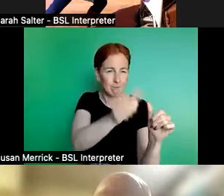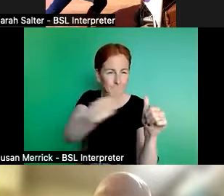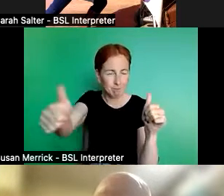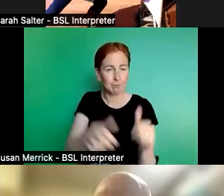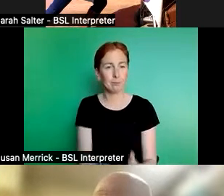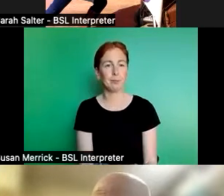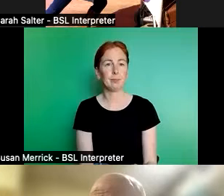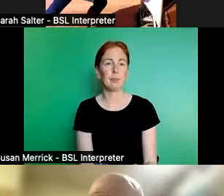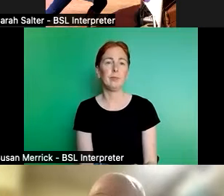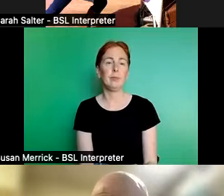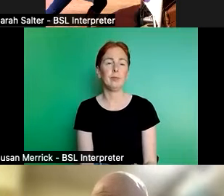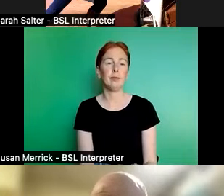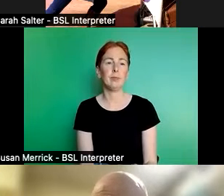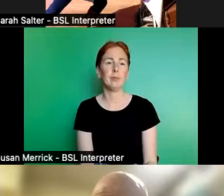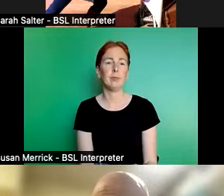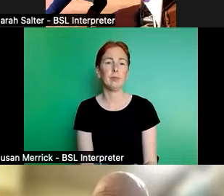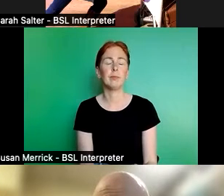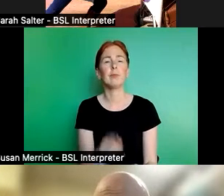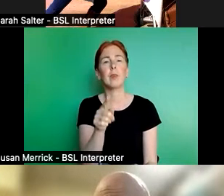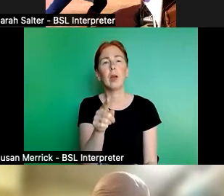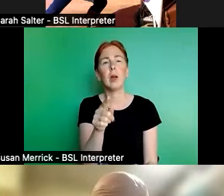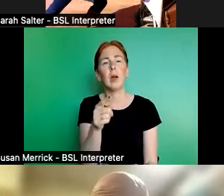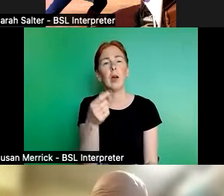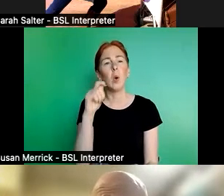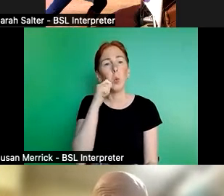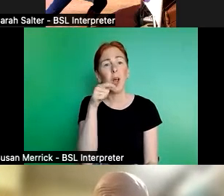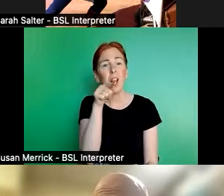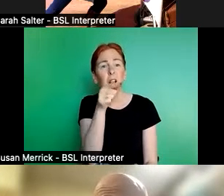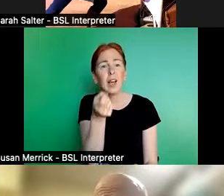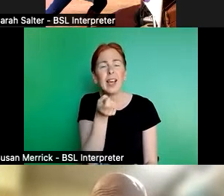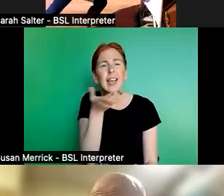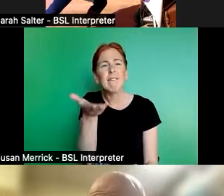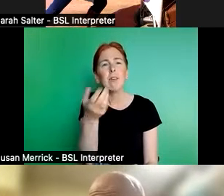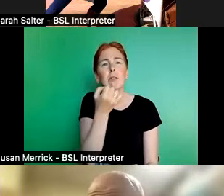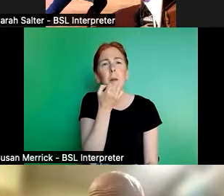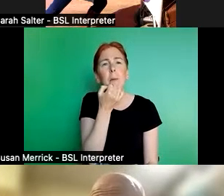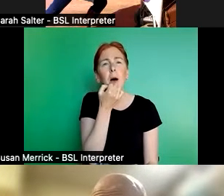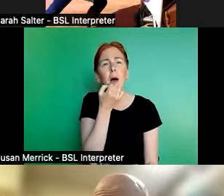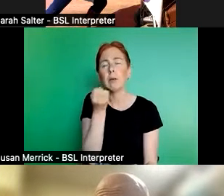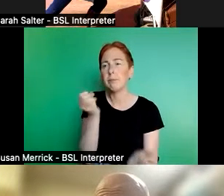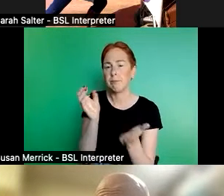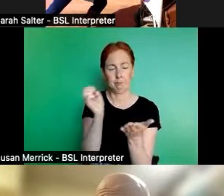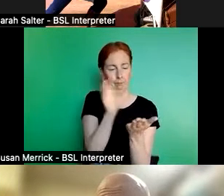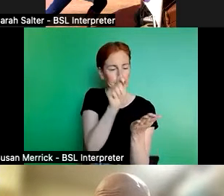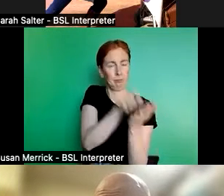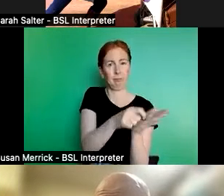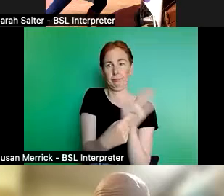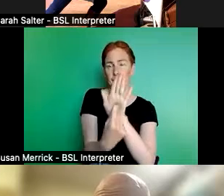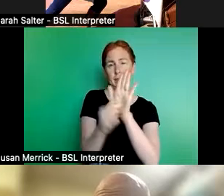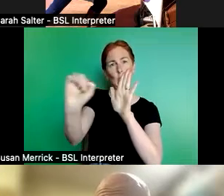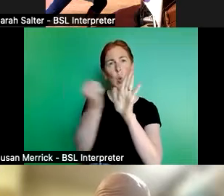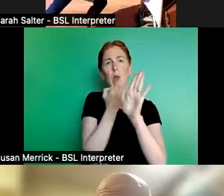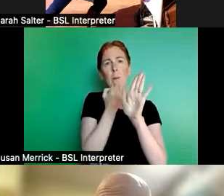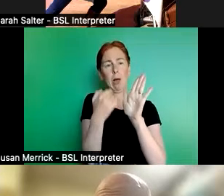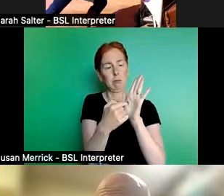number. And oh gosh, there are so many numbers, aren't there? Look at them all. So many different ways that